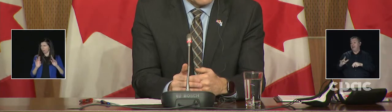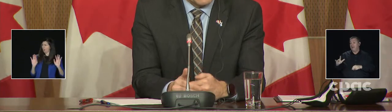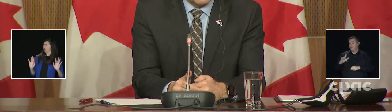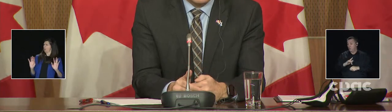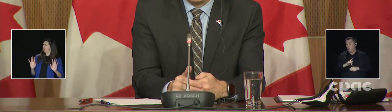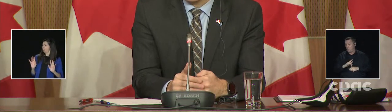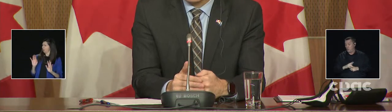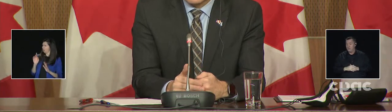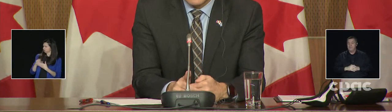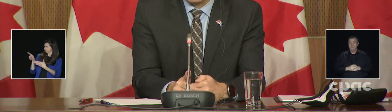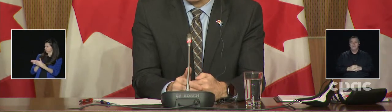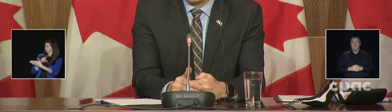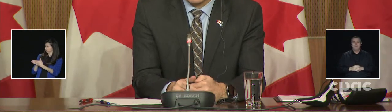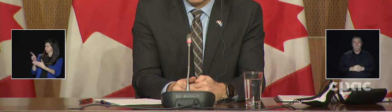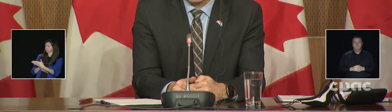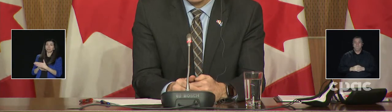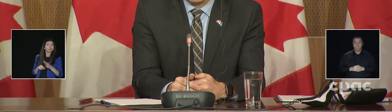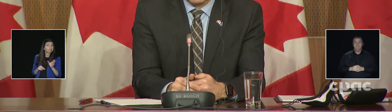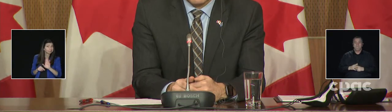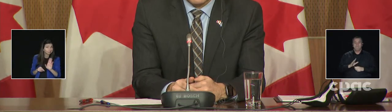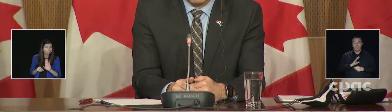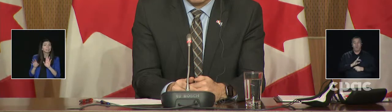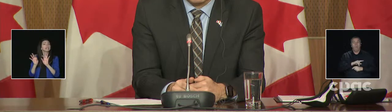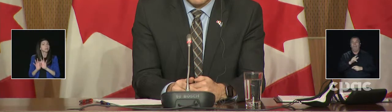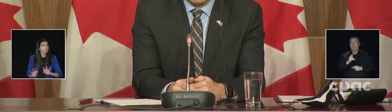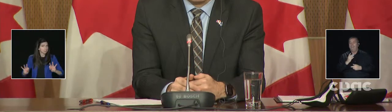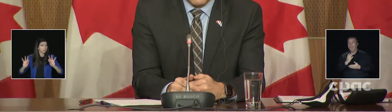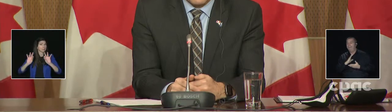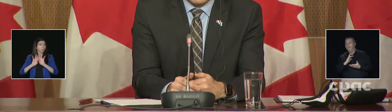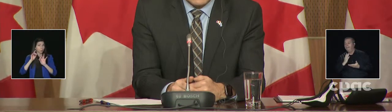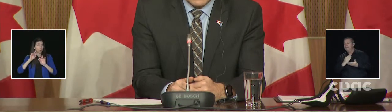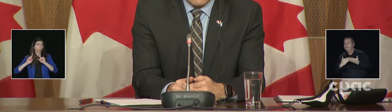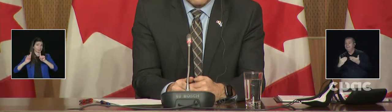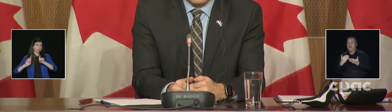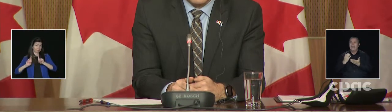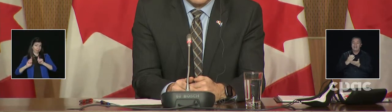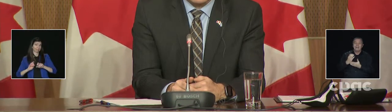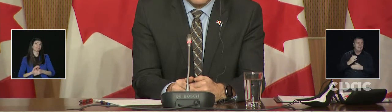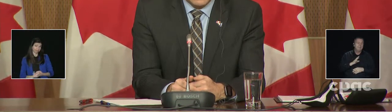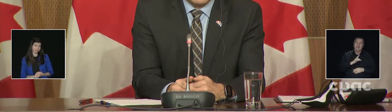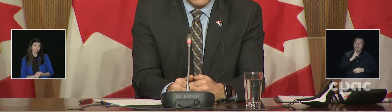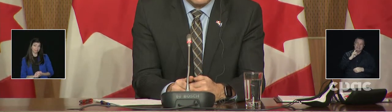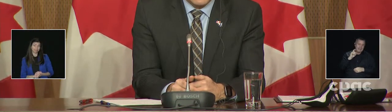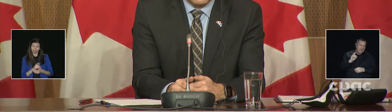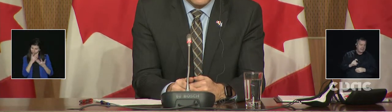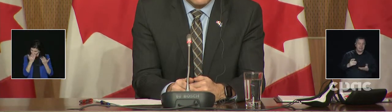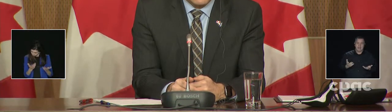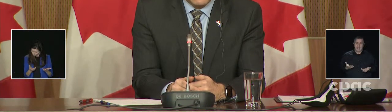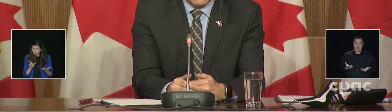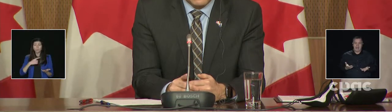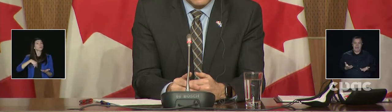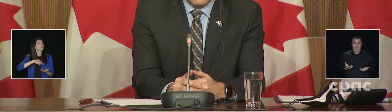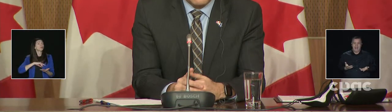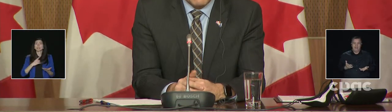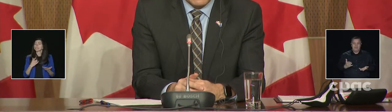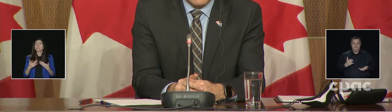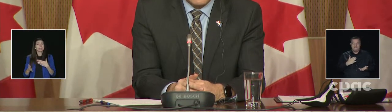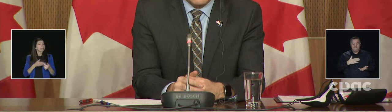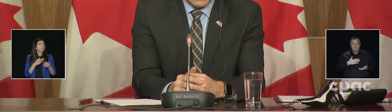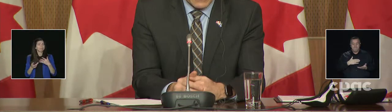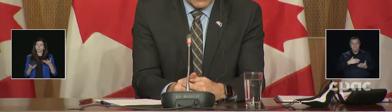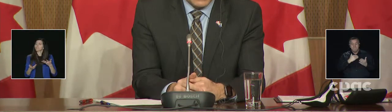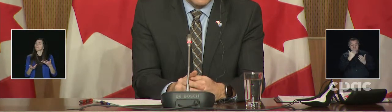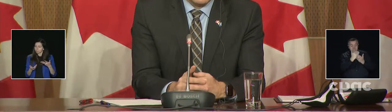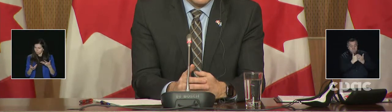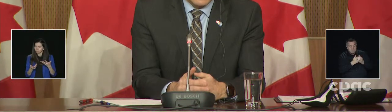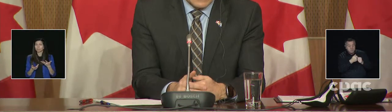that's an absolutely central feature of our border measures right now, and this was going to be maintained.